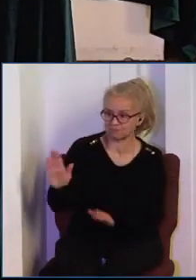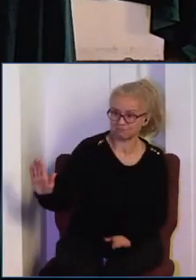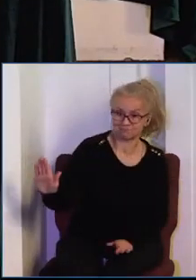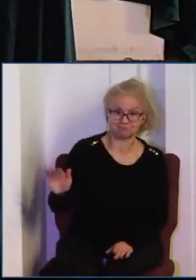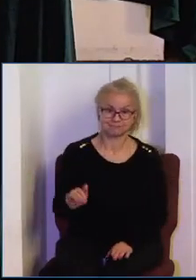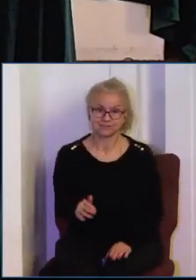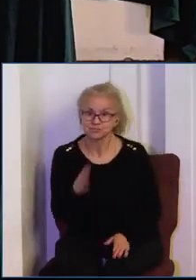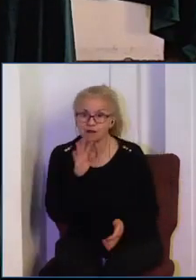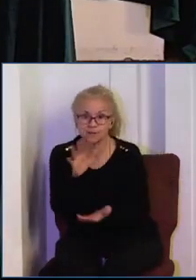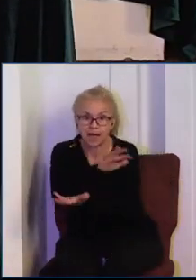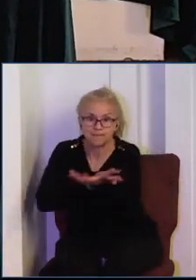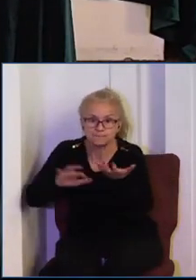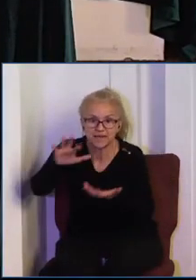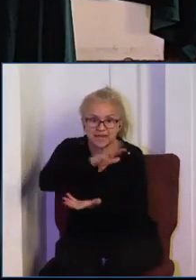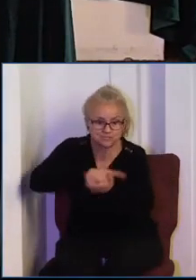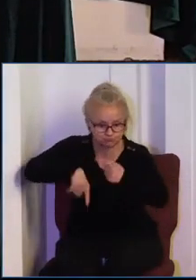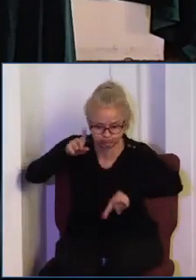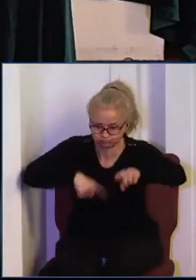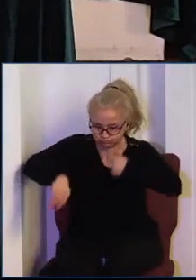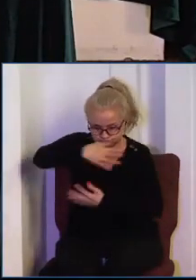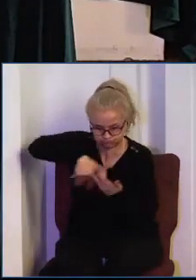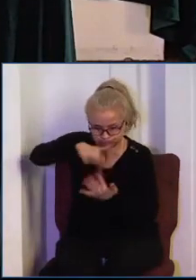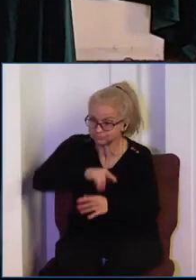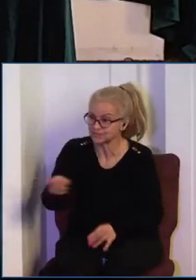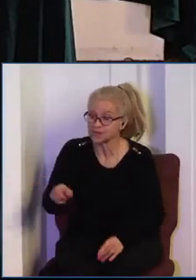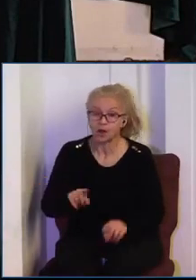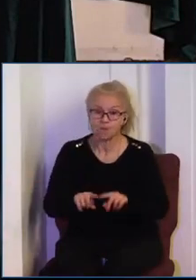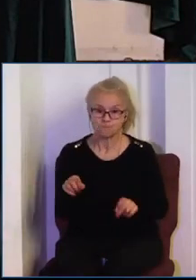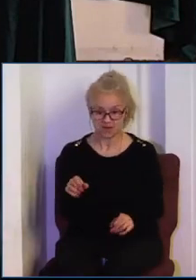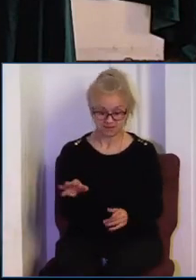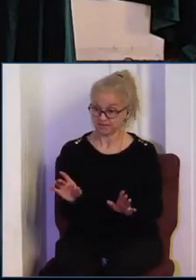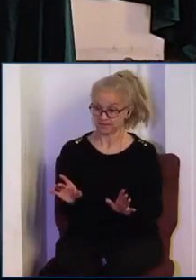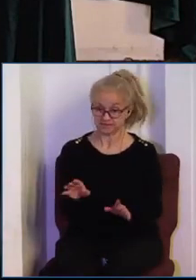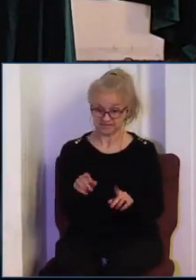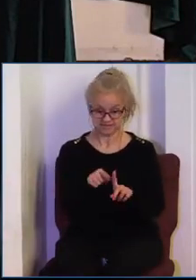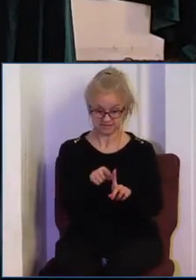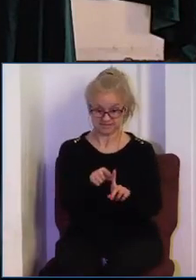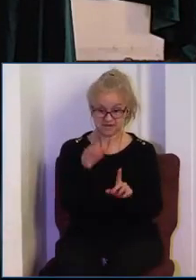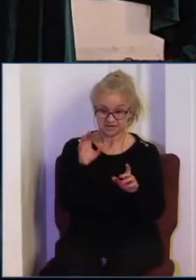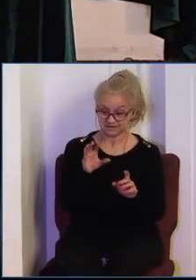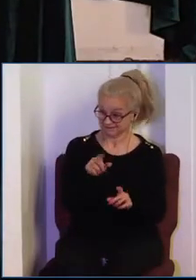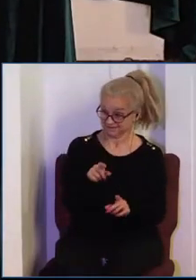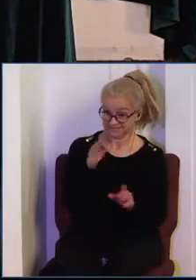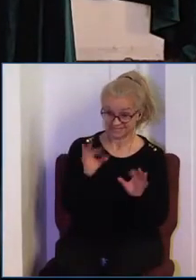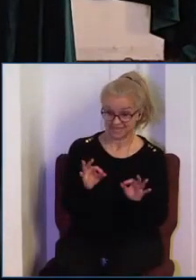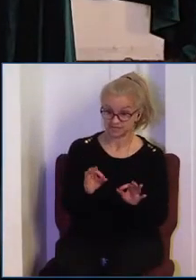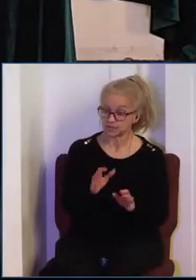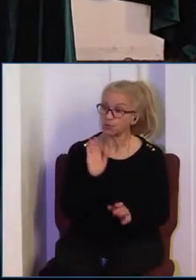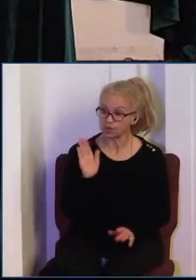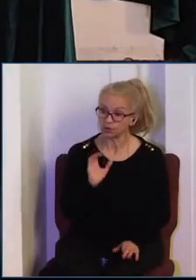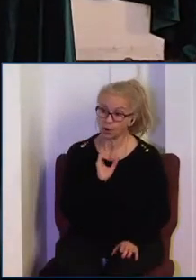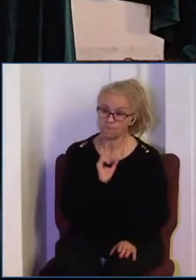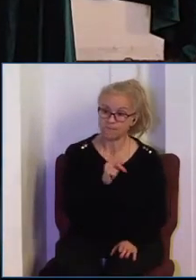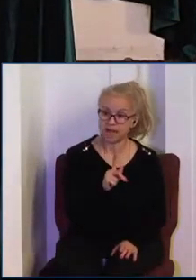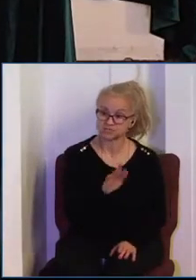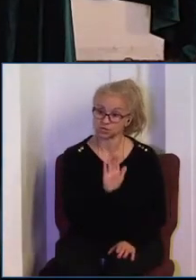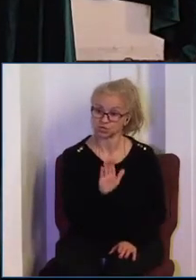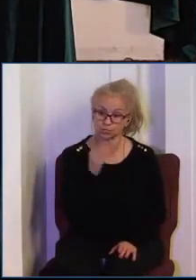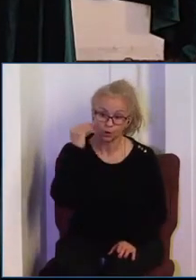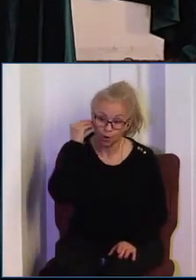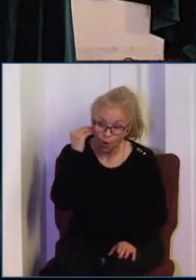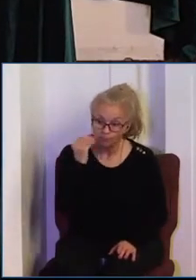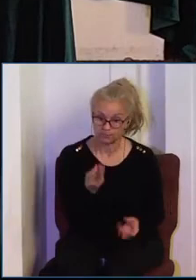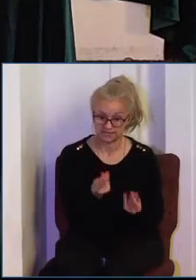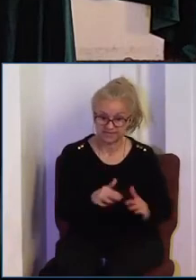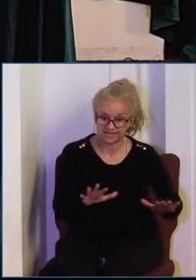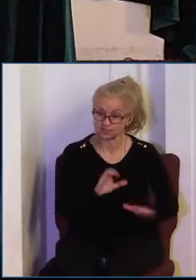about mixed all up they were. But Naomi decides she's going to go back to her homeland,